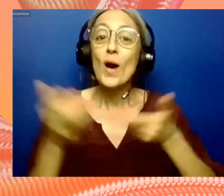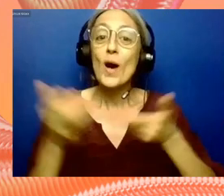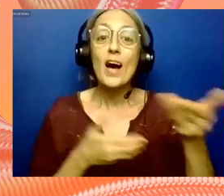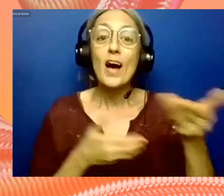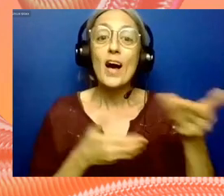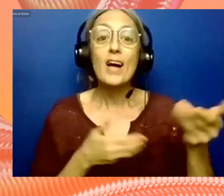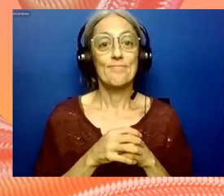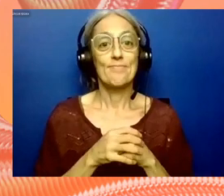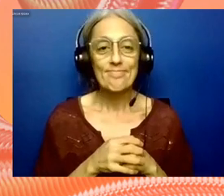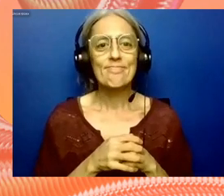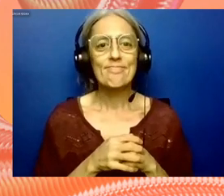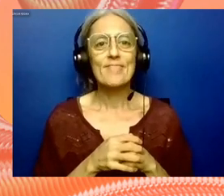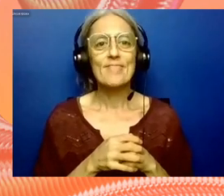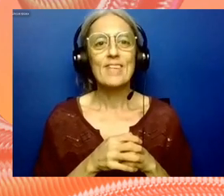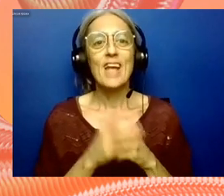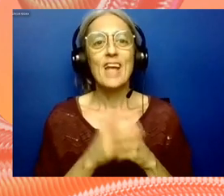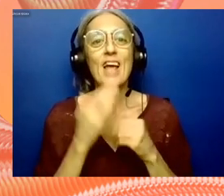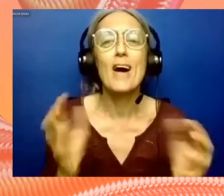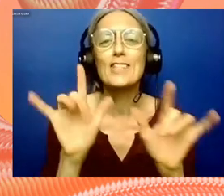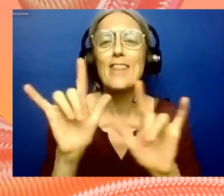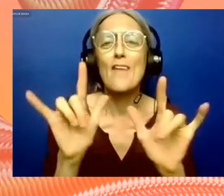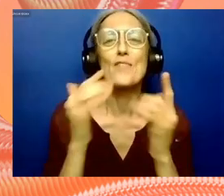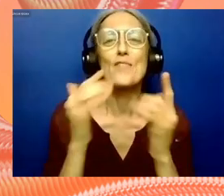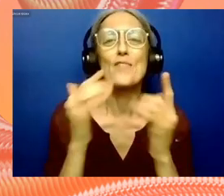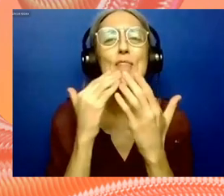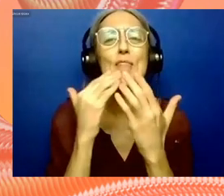Thank you so much. Love you. Thank you.